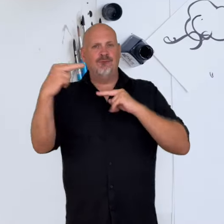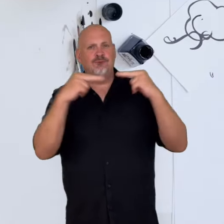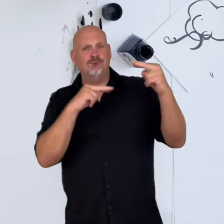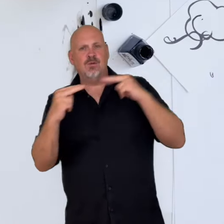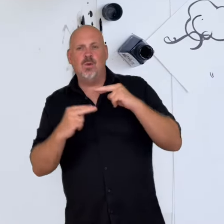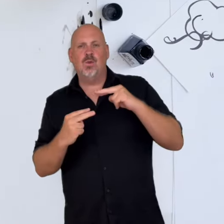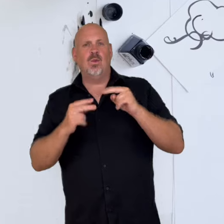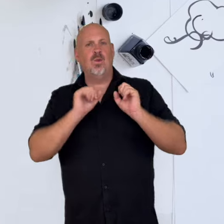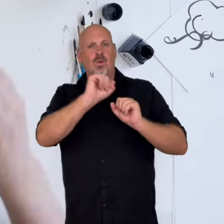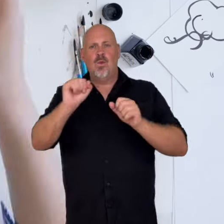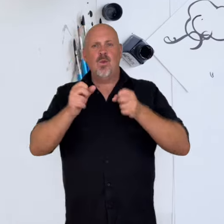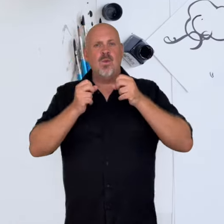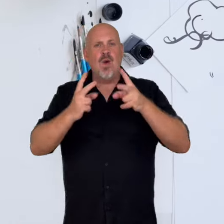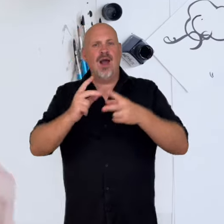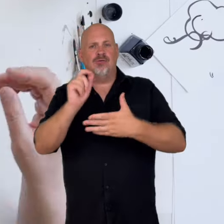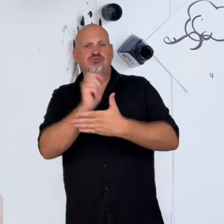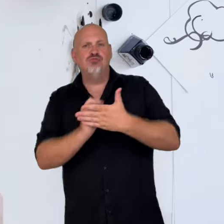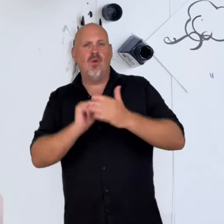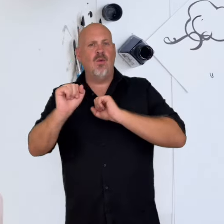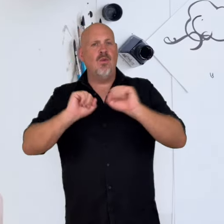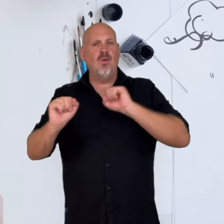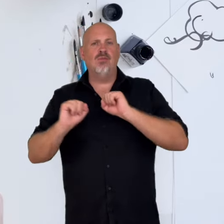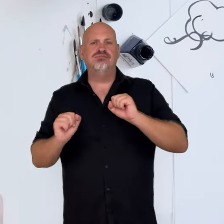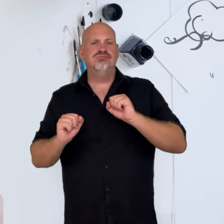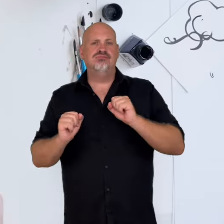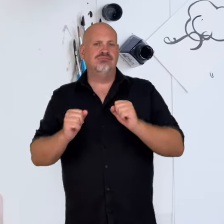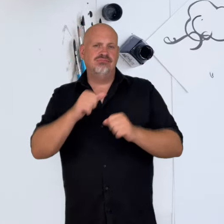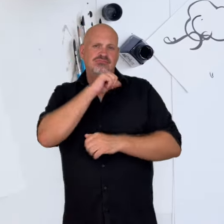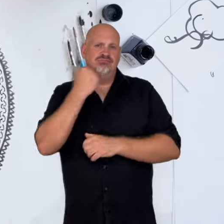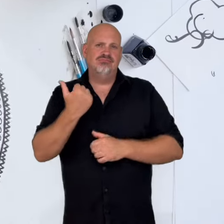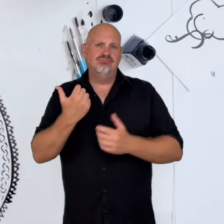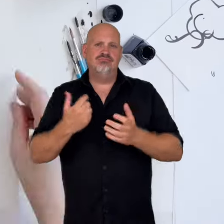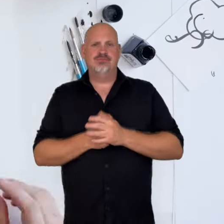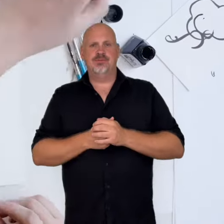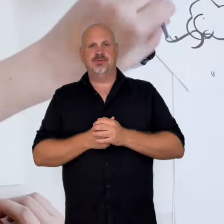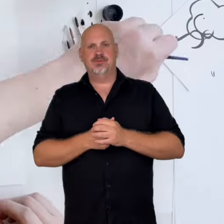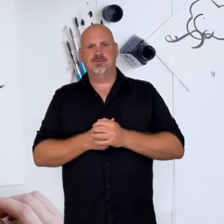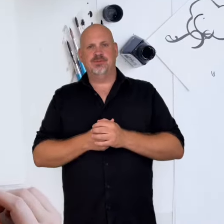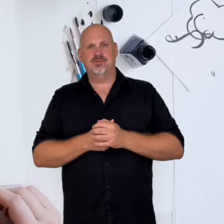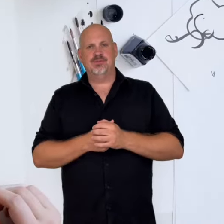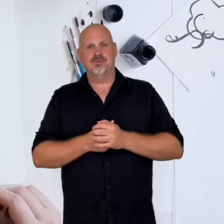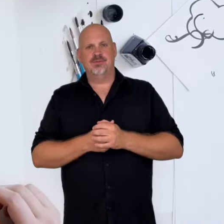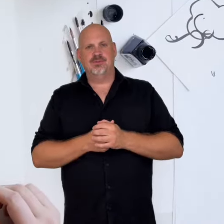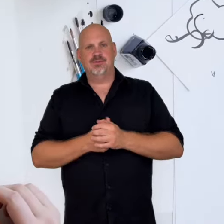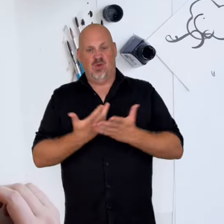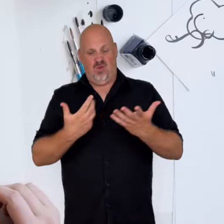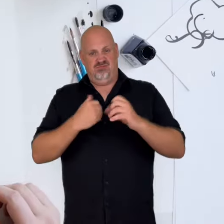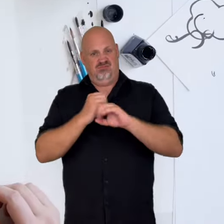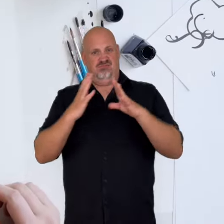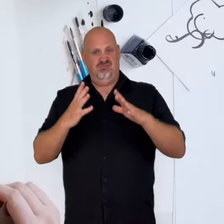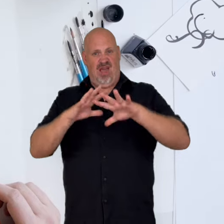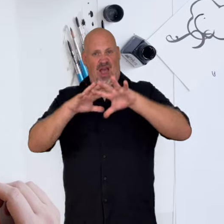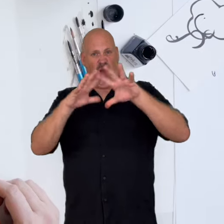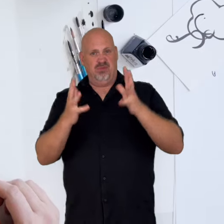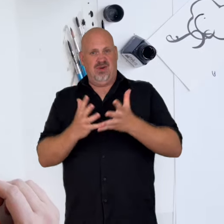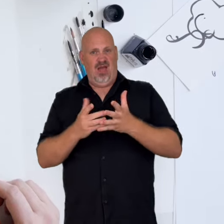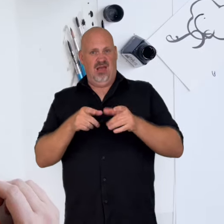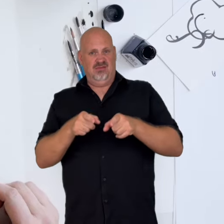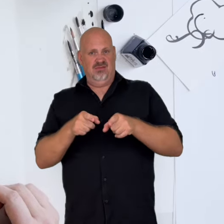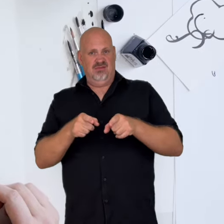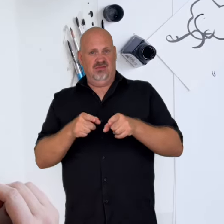those other ways of working with different materials, it's all super. And I think that's what makes the exercise